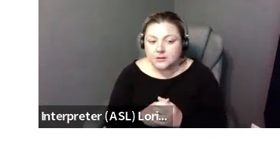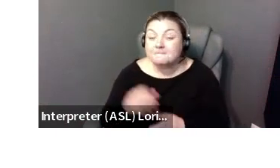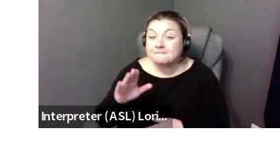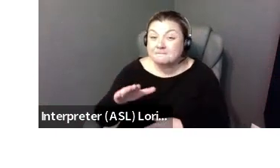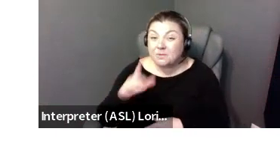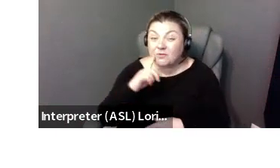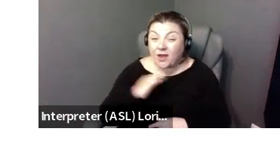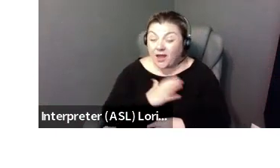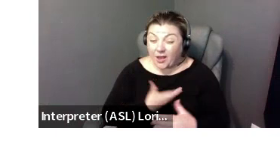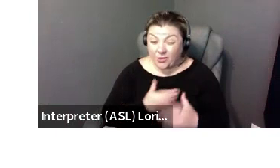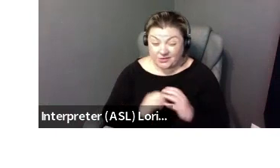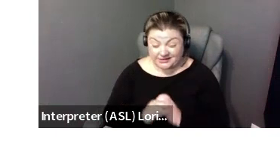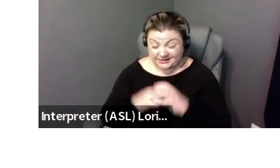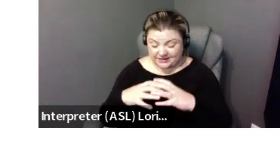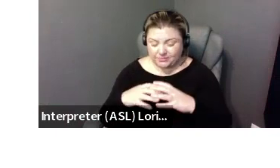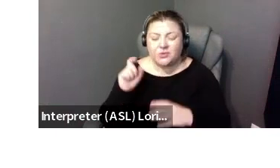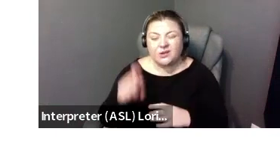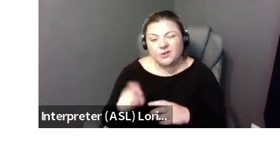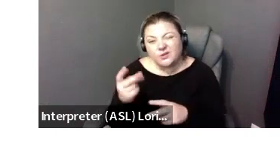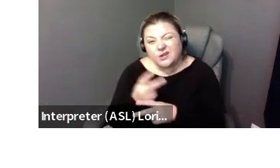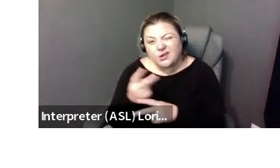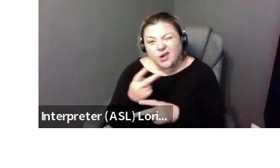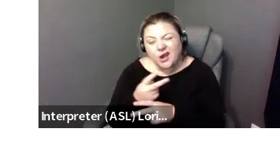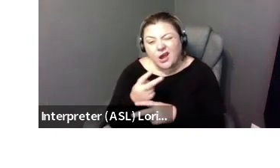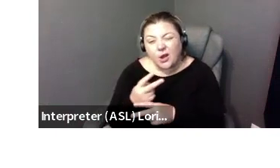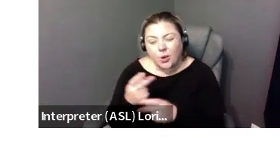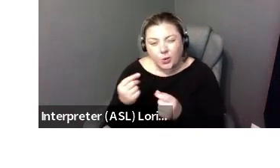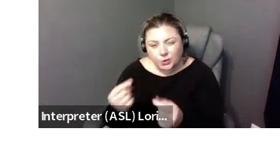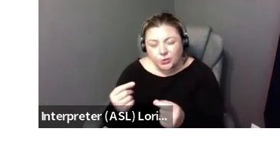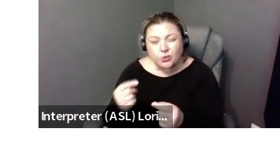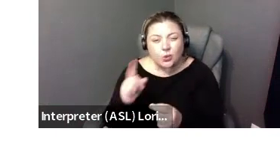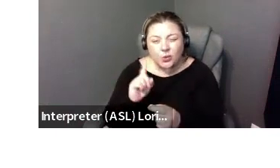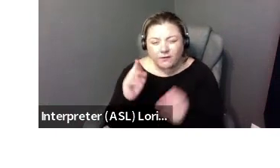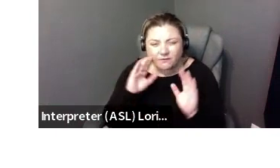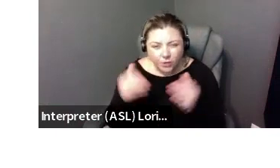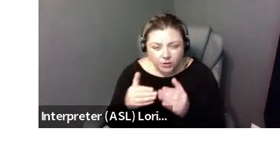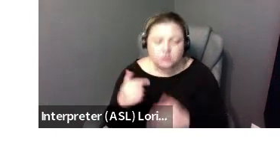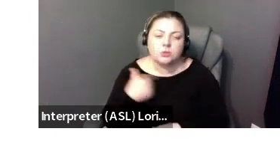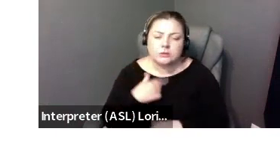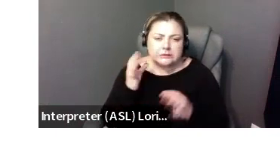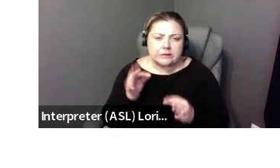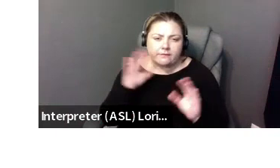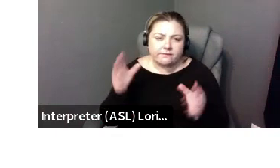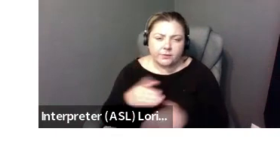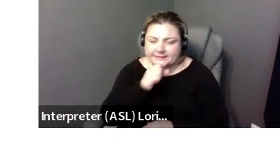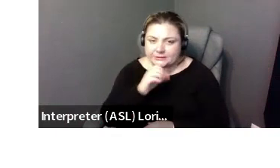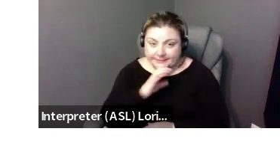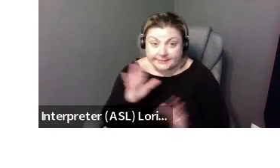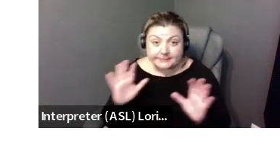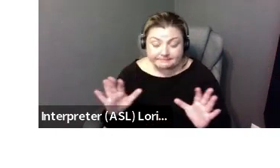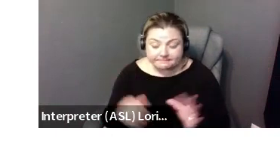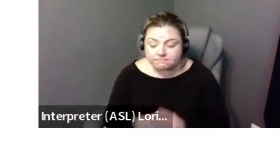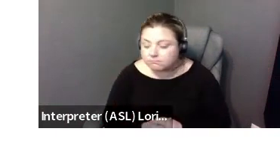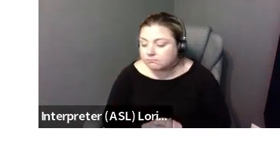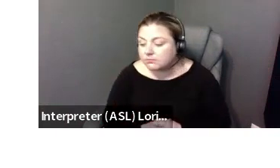defined our initial CIE use case to focus on the older adult population. This decision comes as a result of various